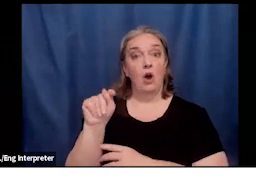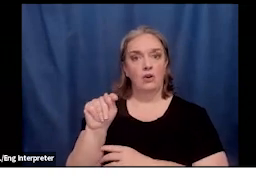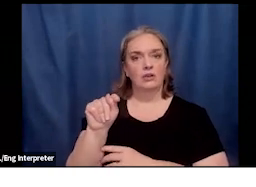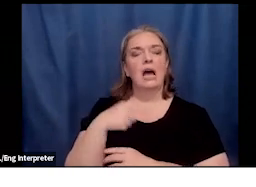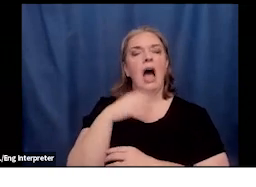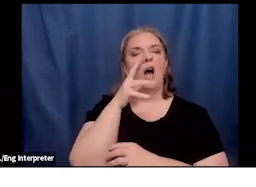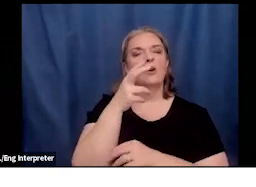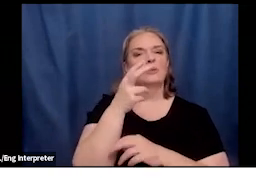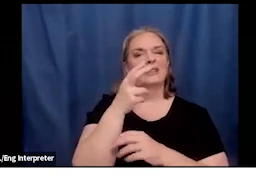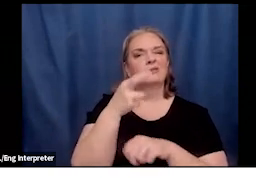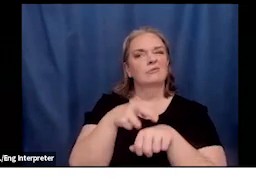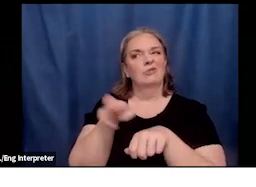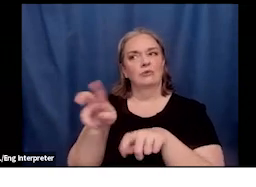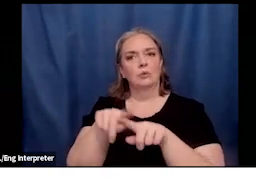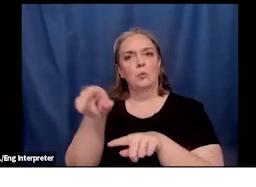that can receive funding here.